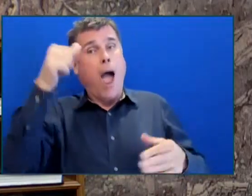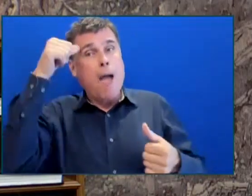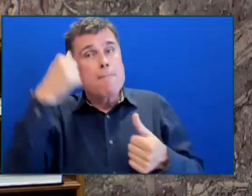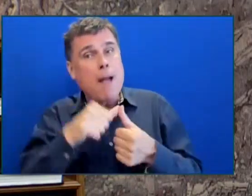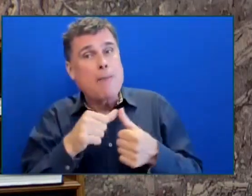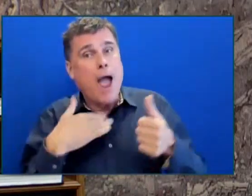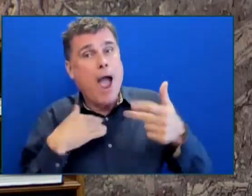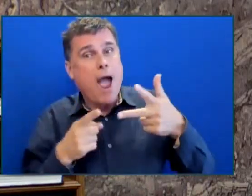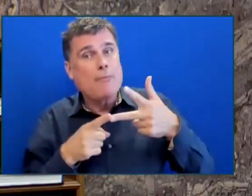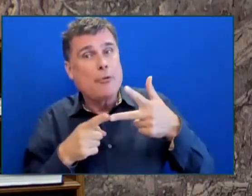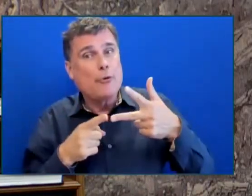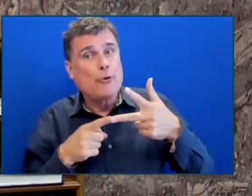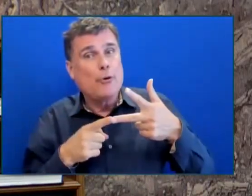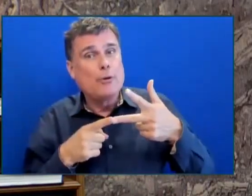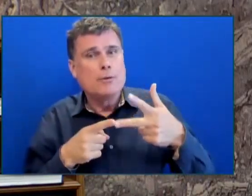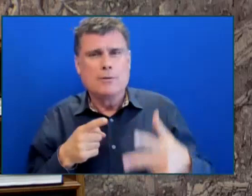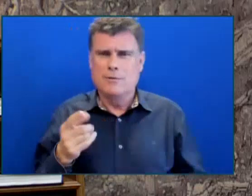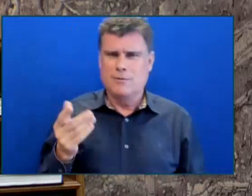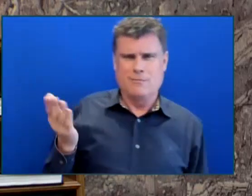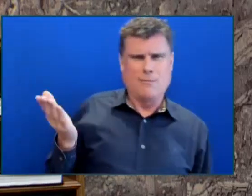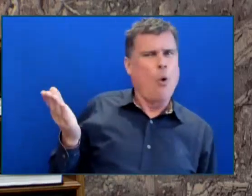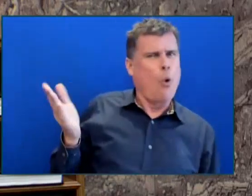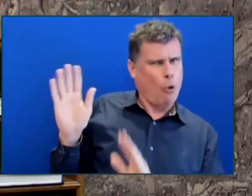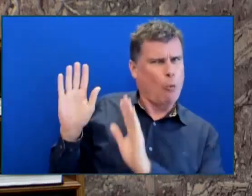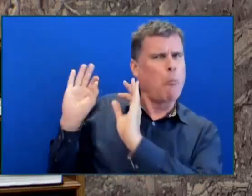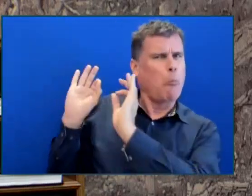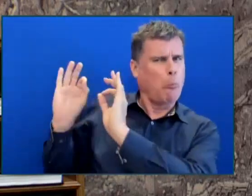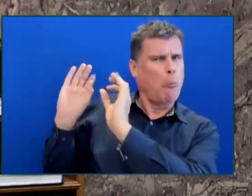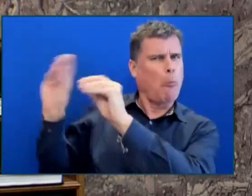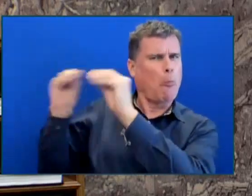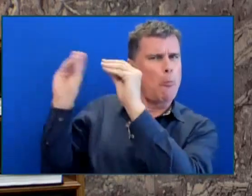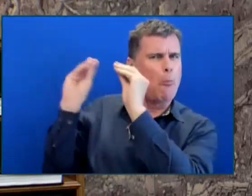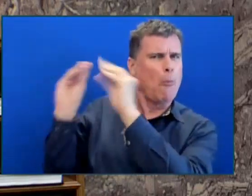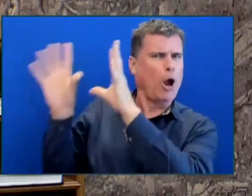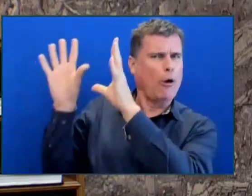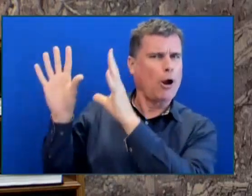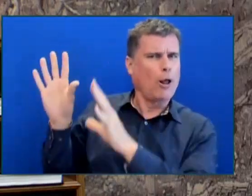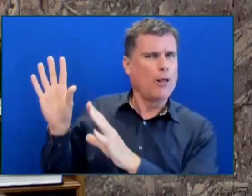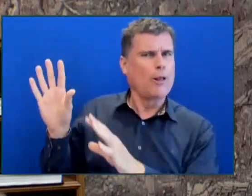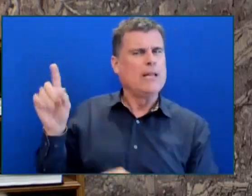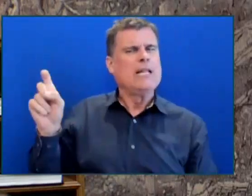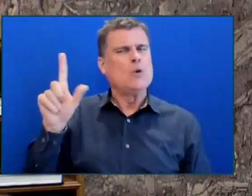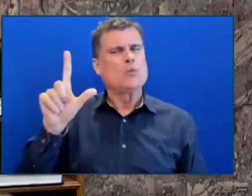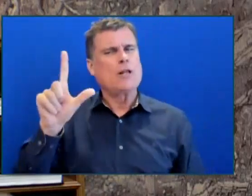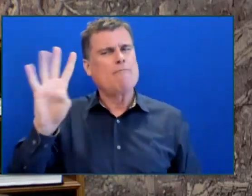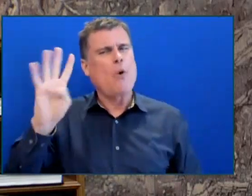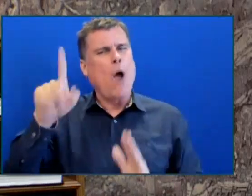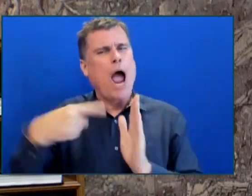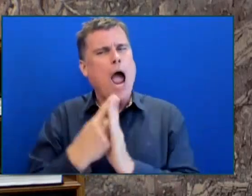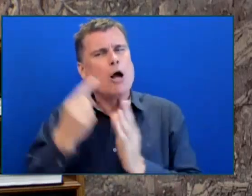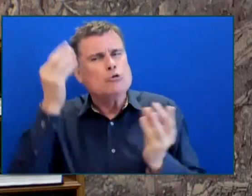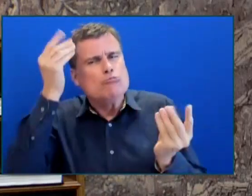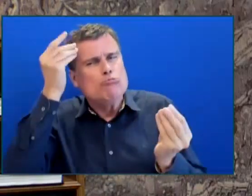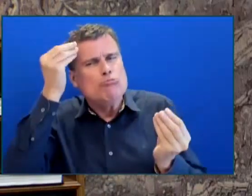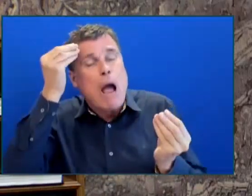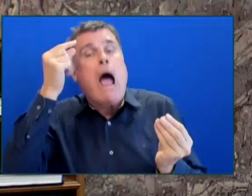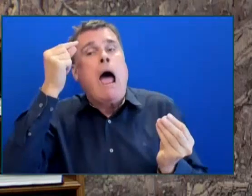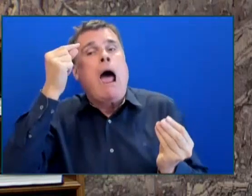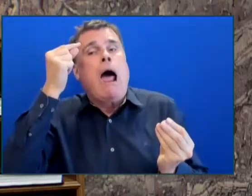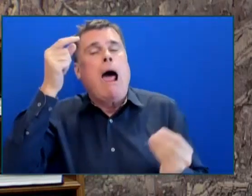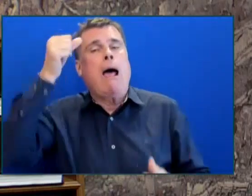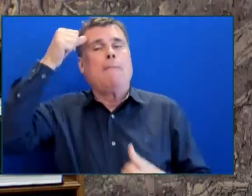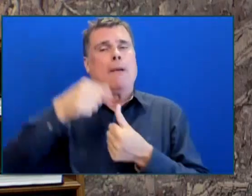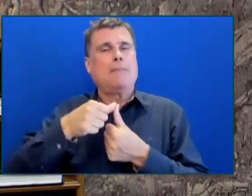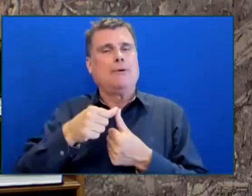24 hours before he refreshes his memory, as he did when he denied knowing about the earlier very damning